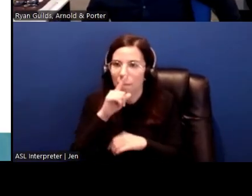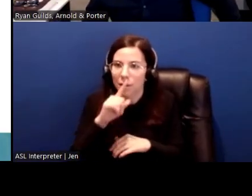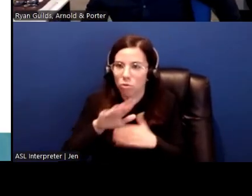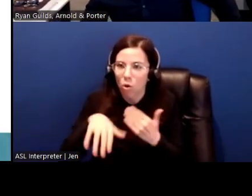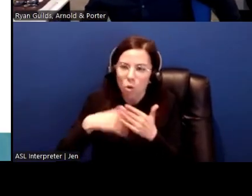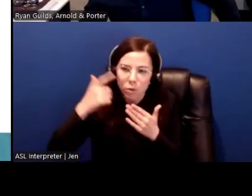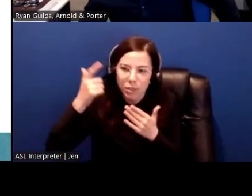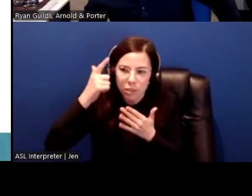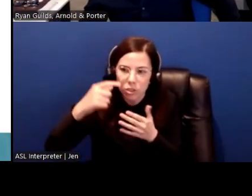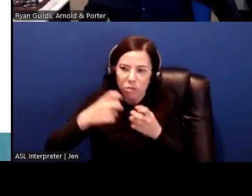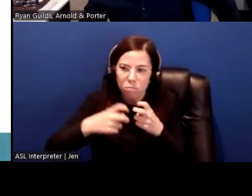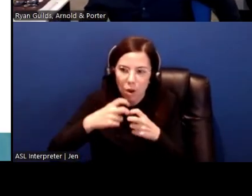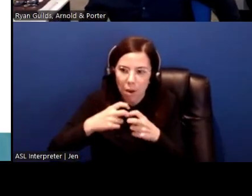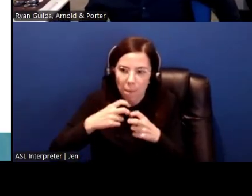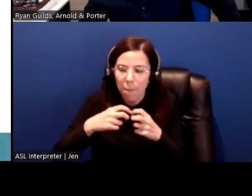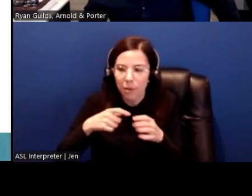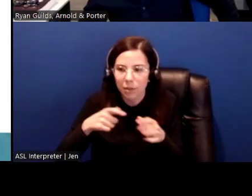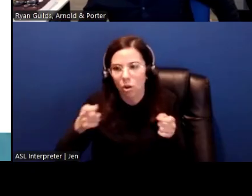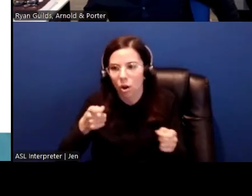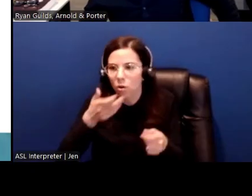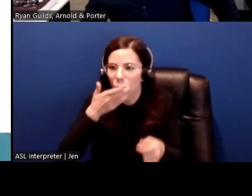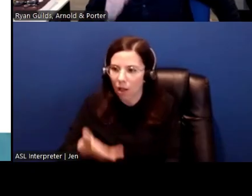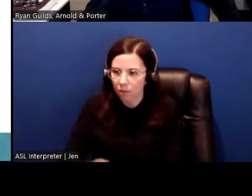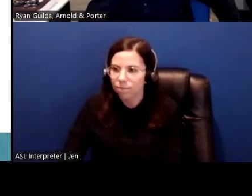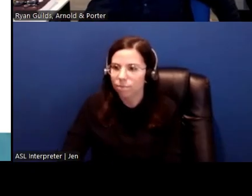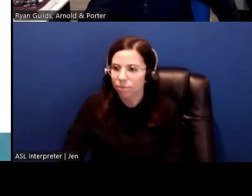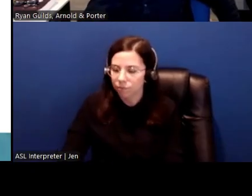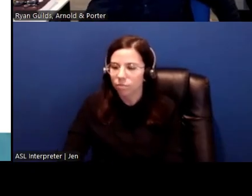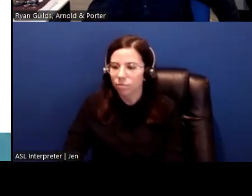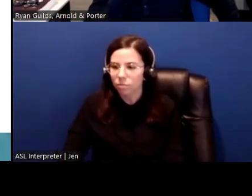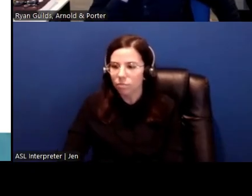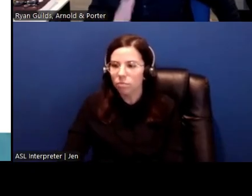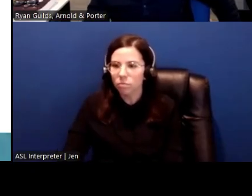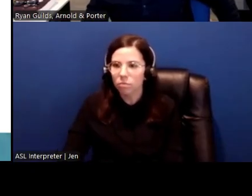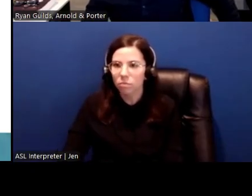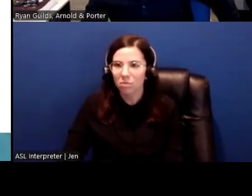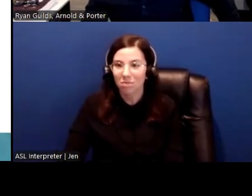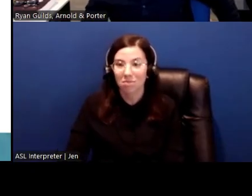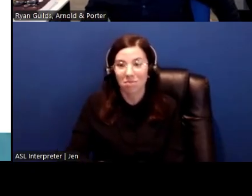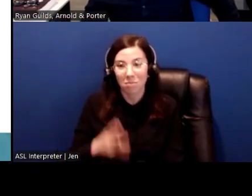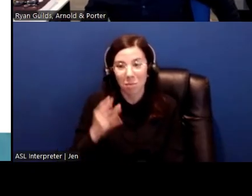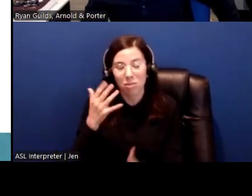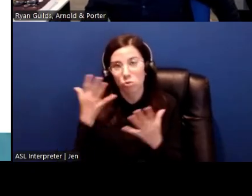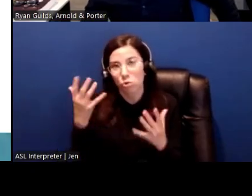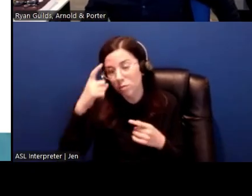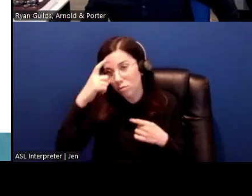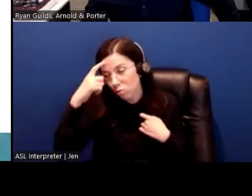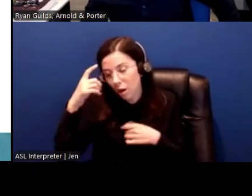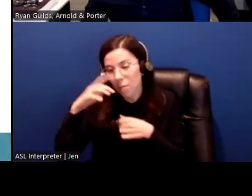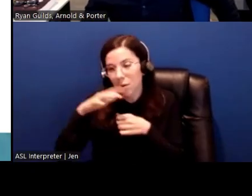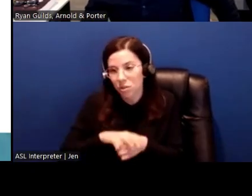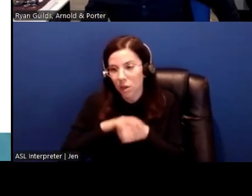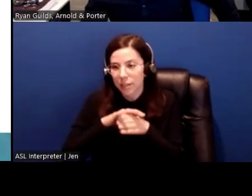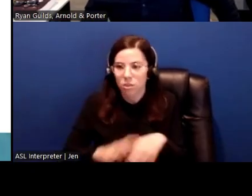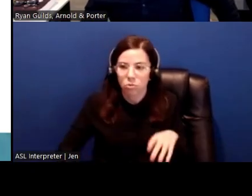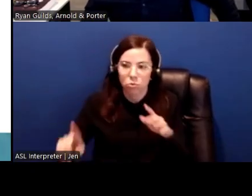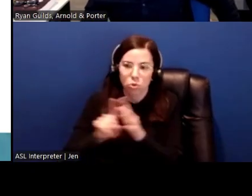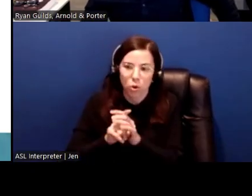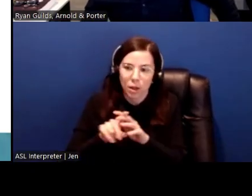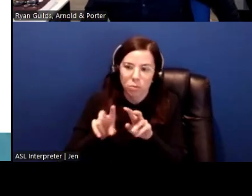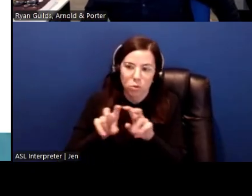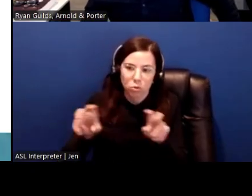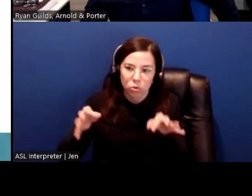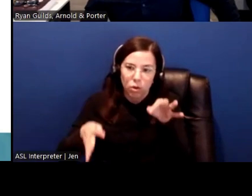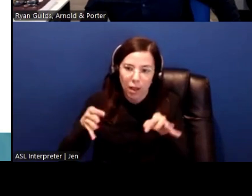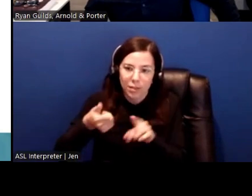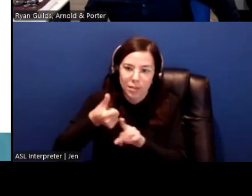logistical issues are handled and handled well in light of the trauma that comes with and the stress that comes with going to trial itself.